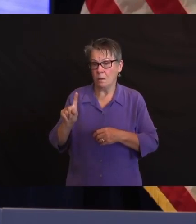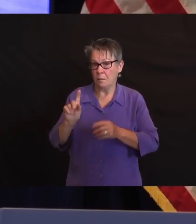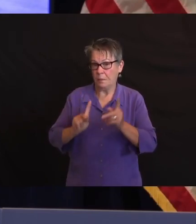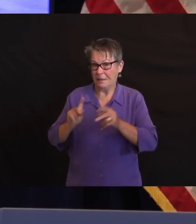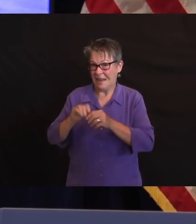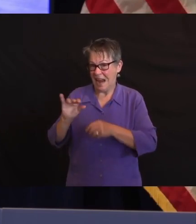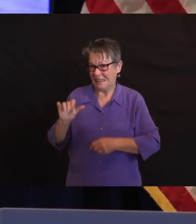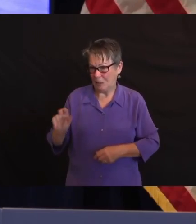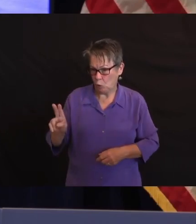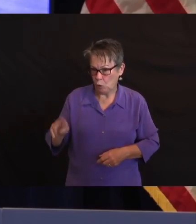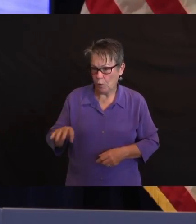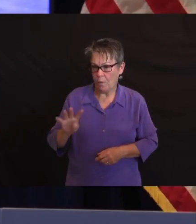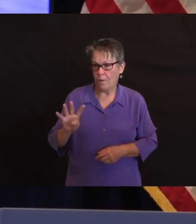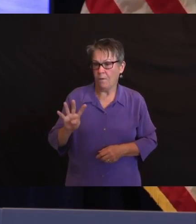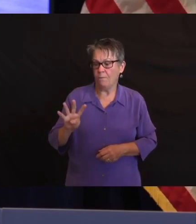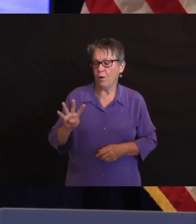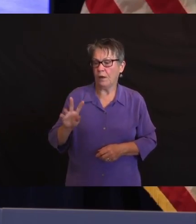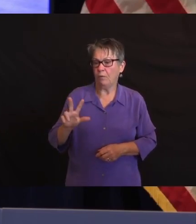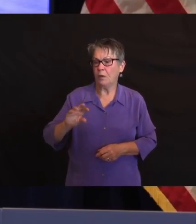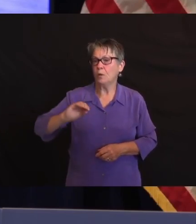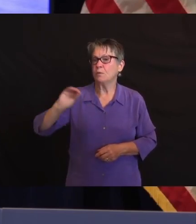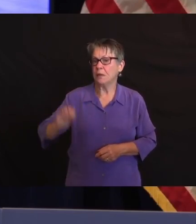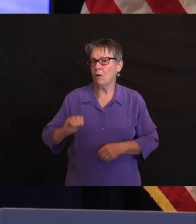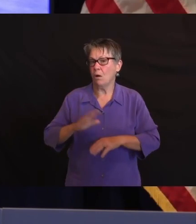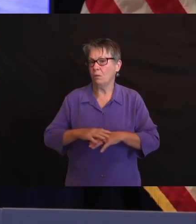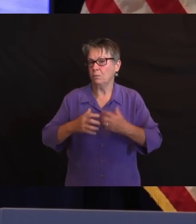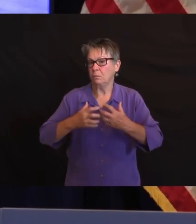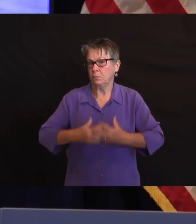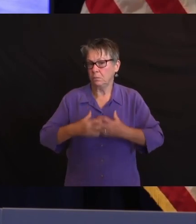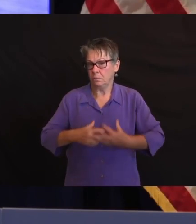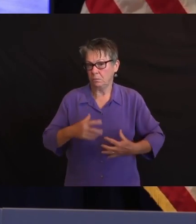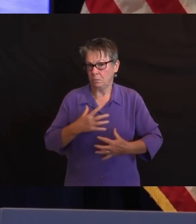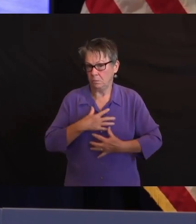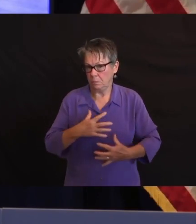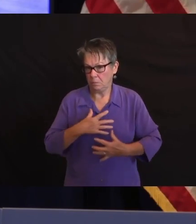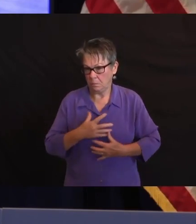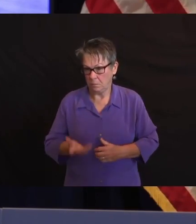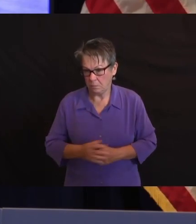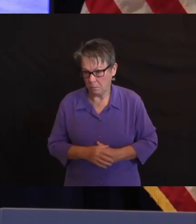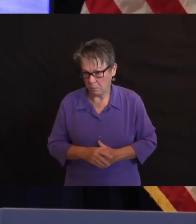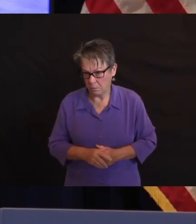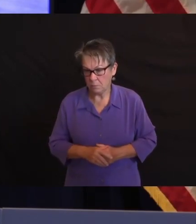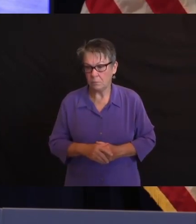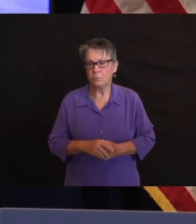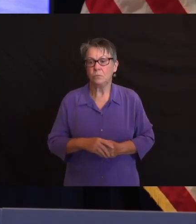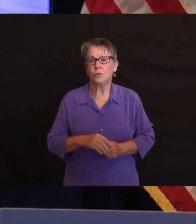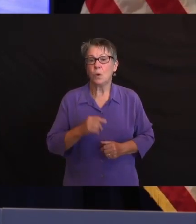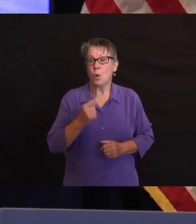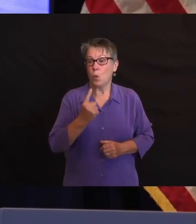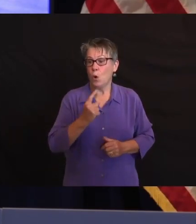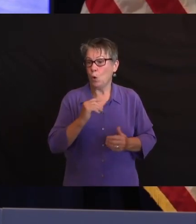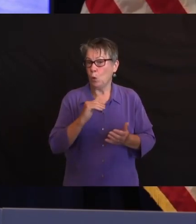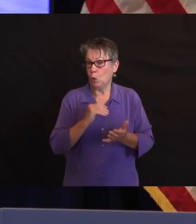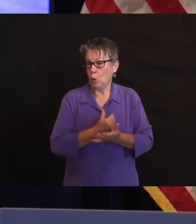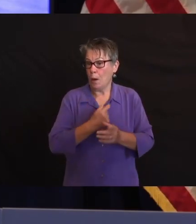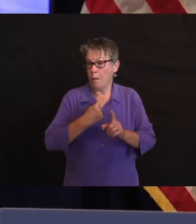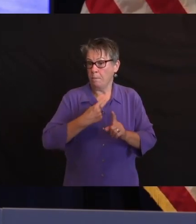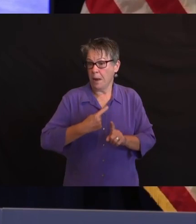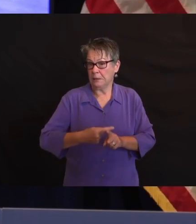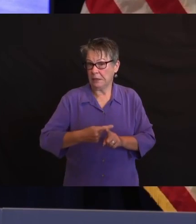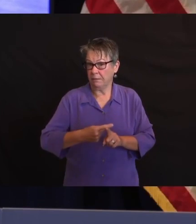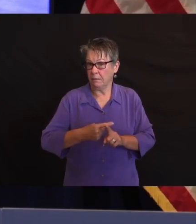on ventilators. We are reporting one new case of multisystem inflammatory syndrome in